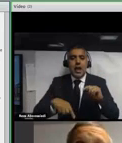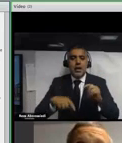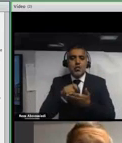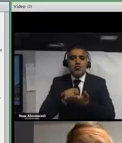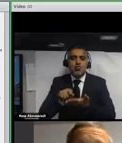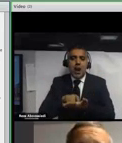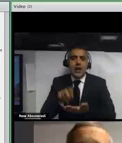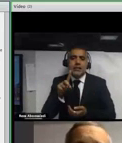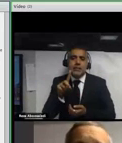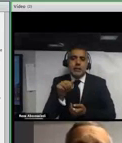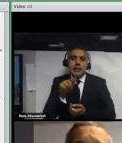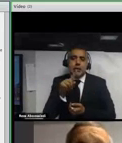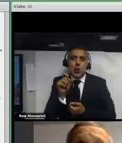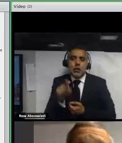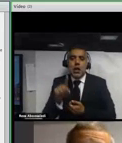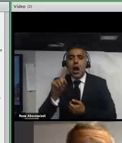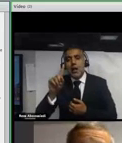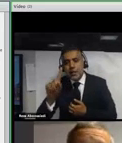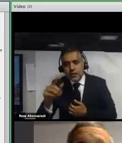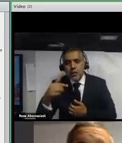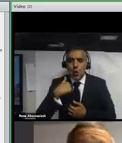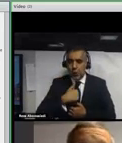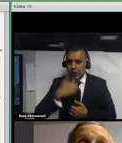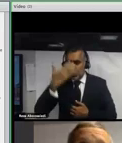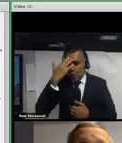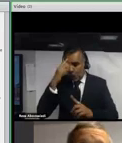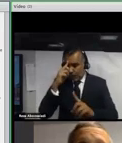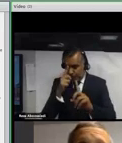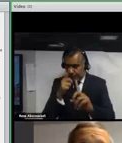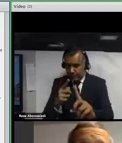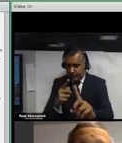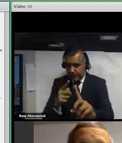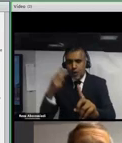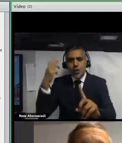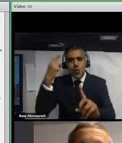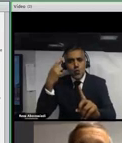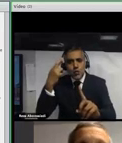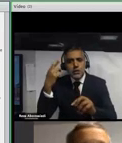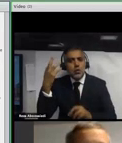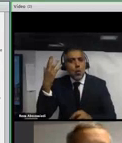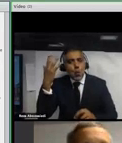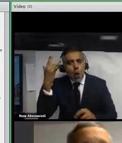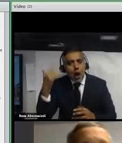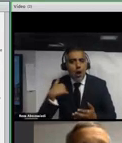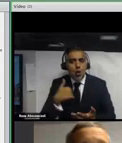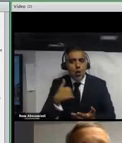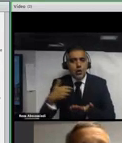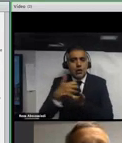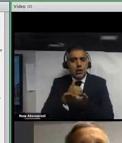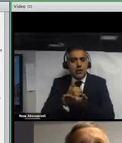question on a survey unless we know the purpose, why we're collecting the data.